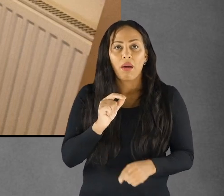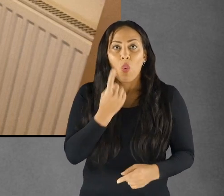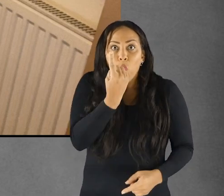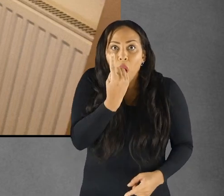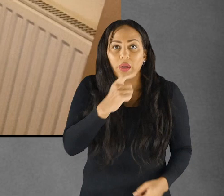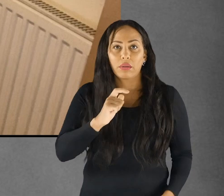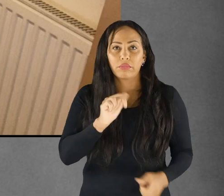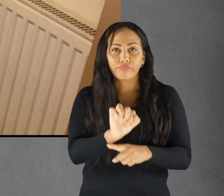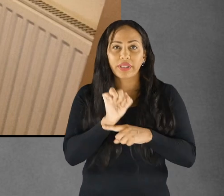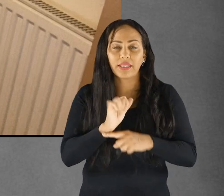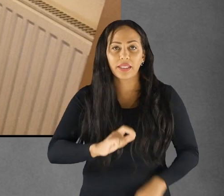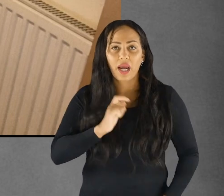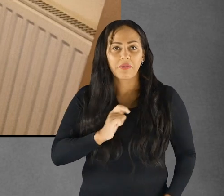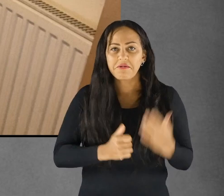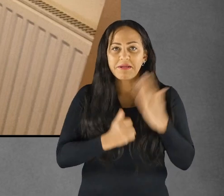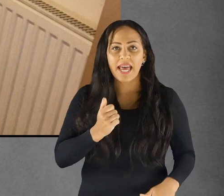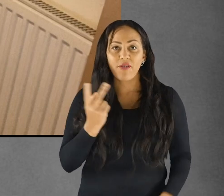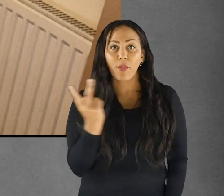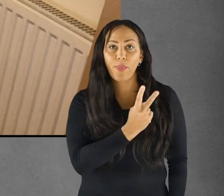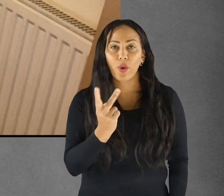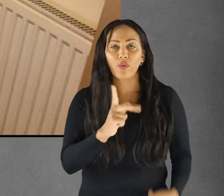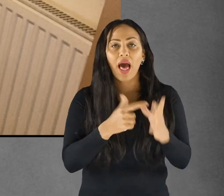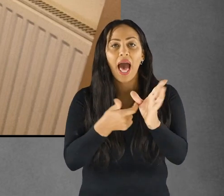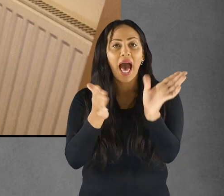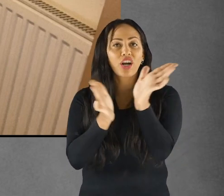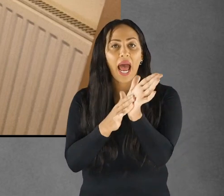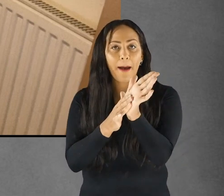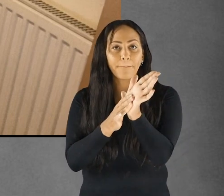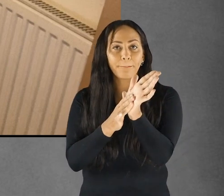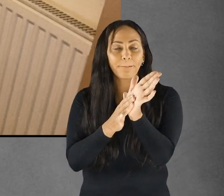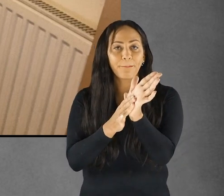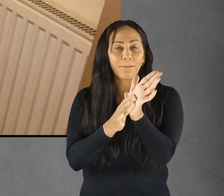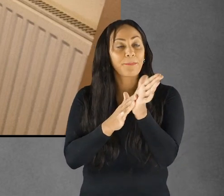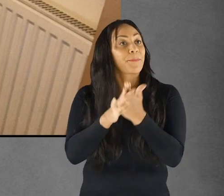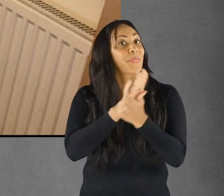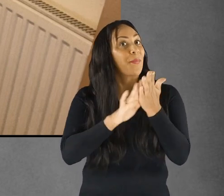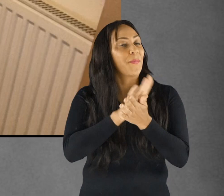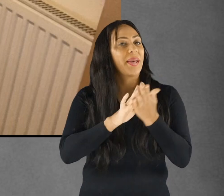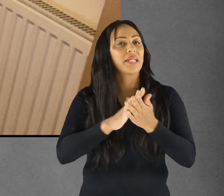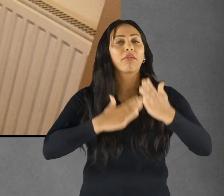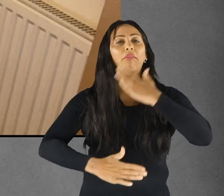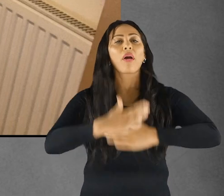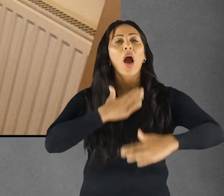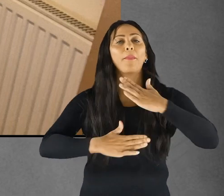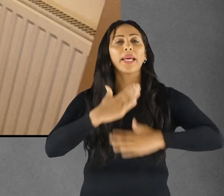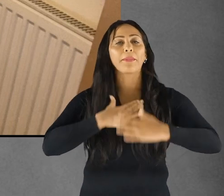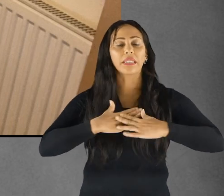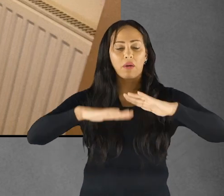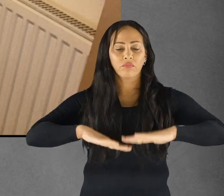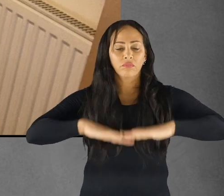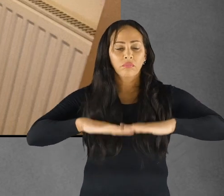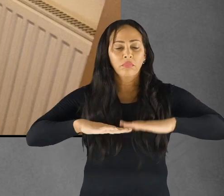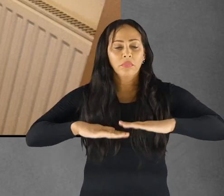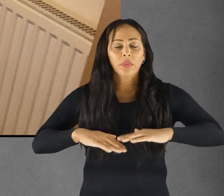but never both. Araam is therefore not laying down and calming oneself into a